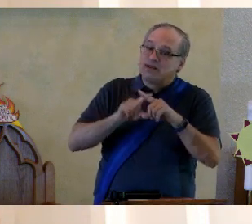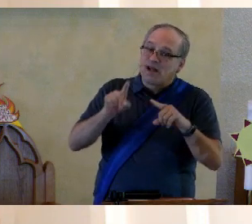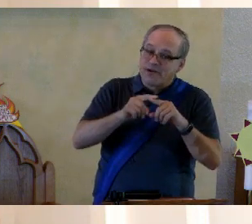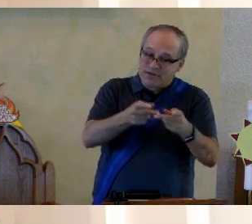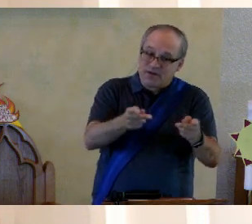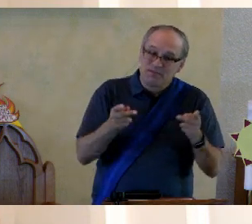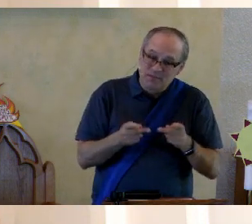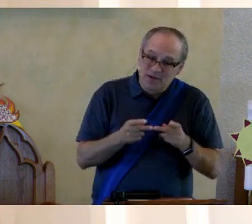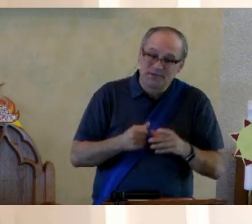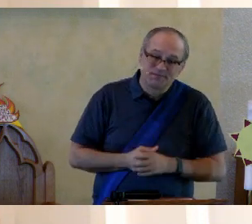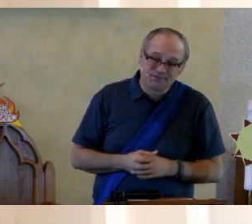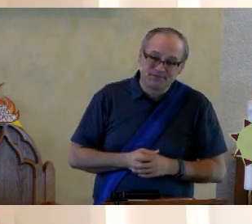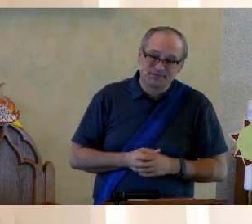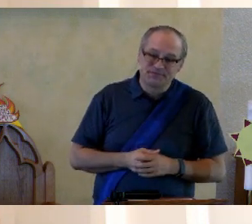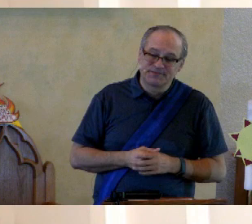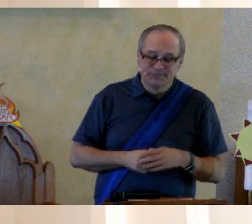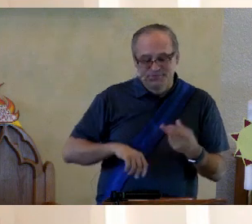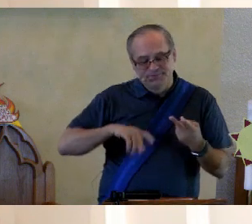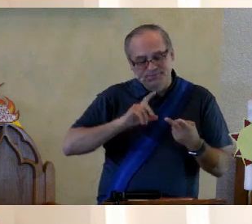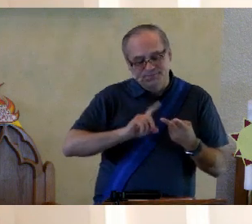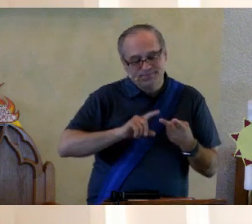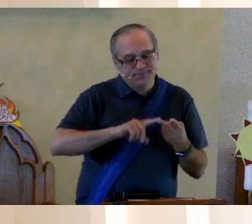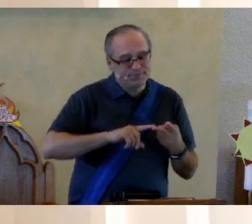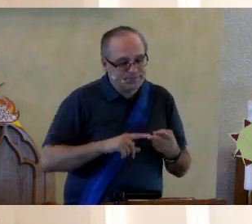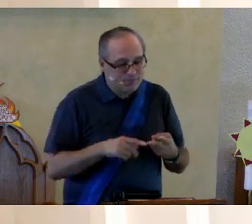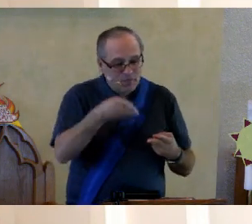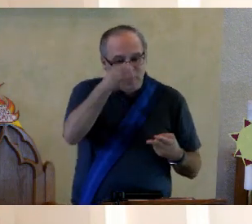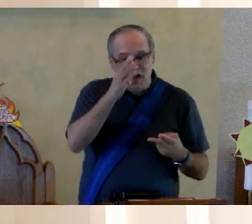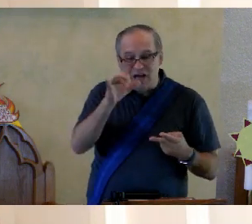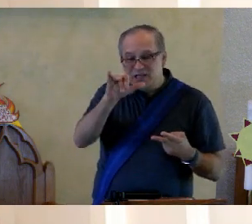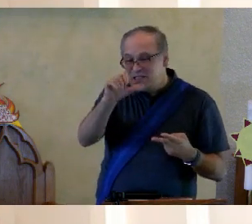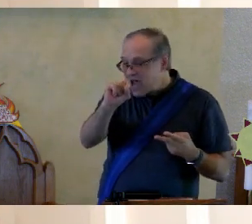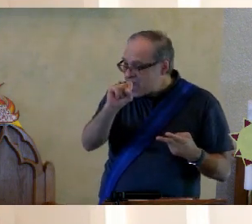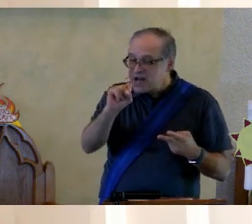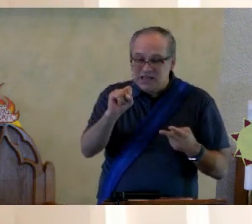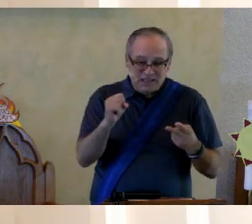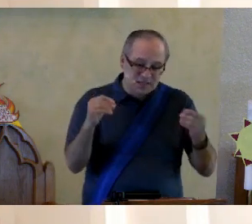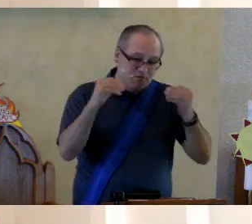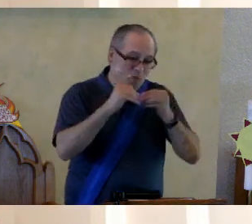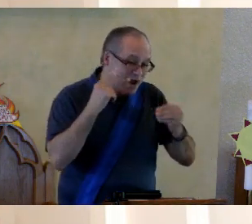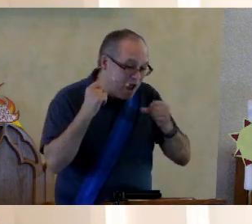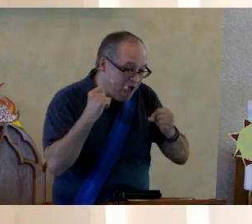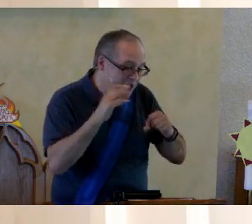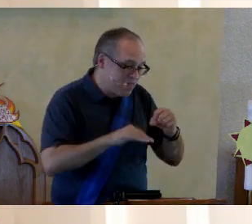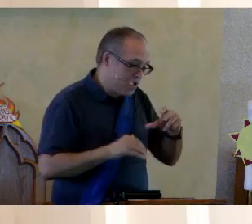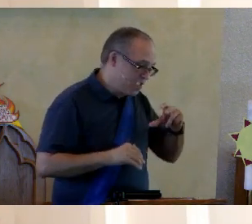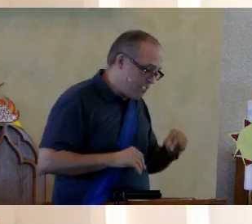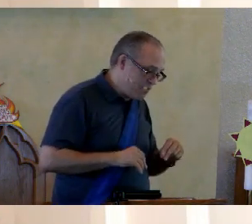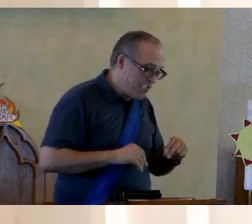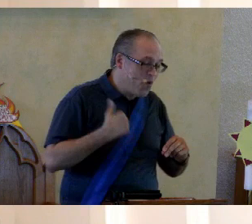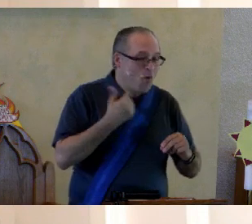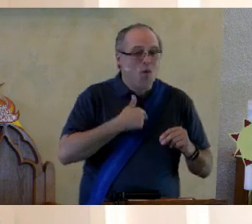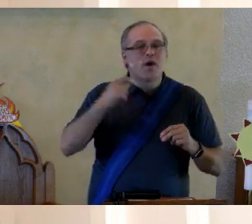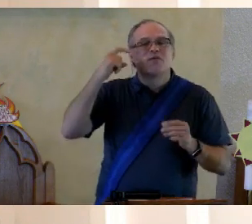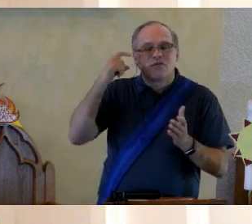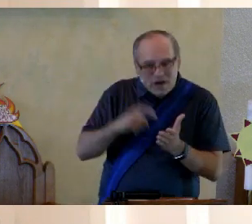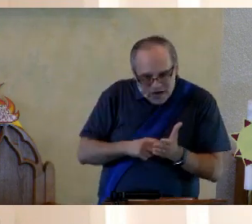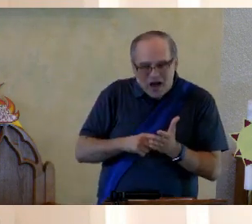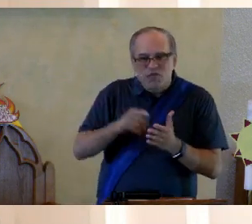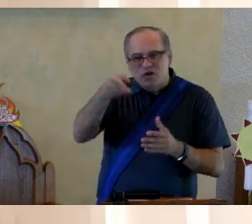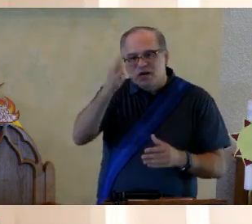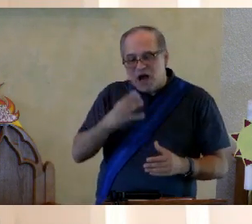The second takeaway is that when God's yes is louder than our no, we recognize that the grace of God will not take us where the will of